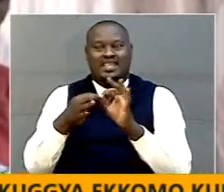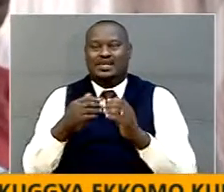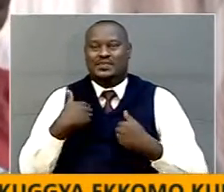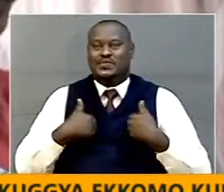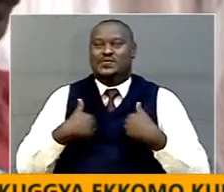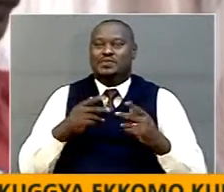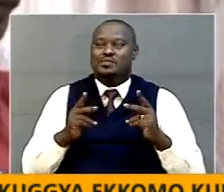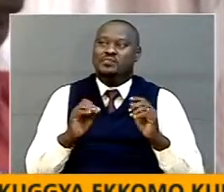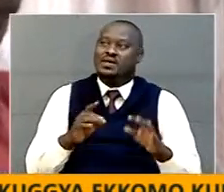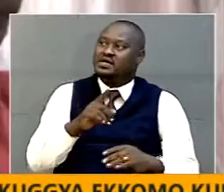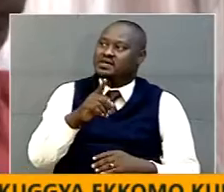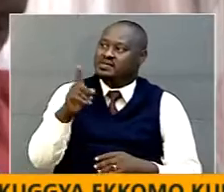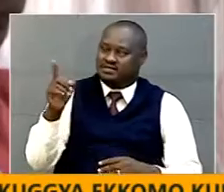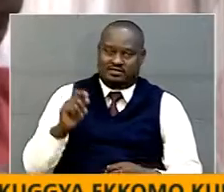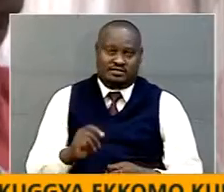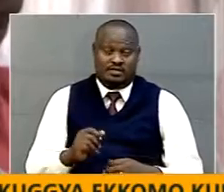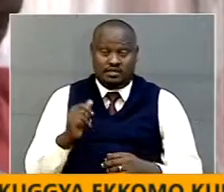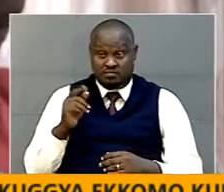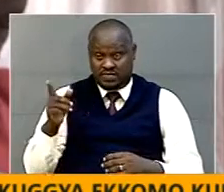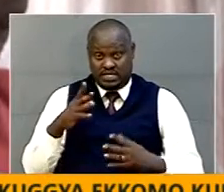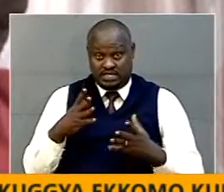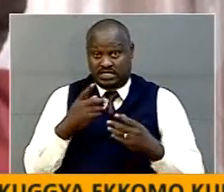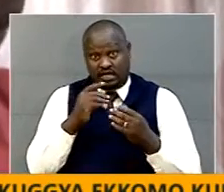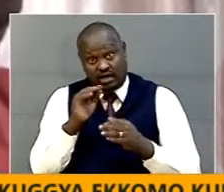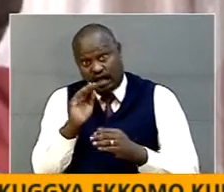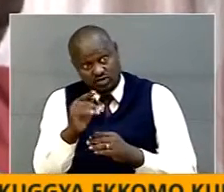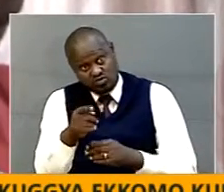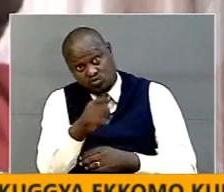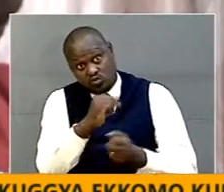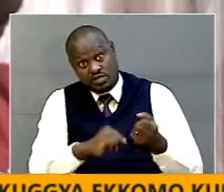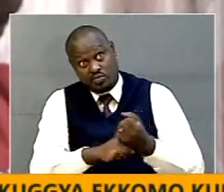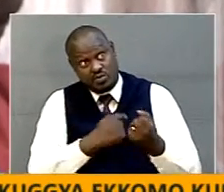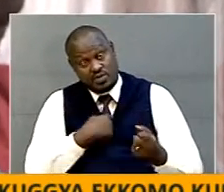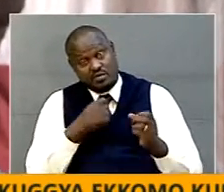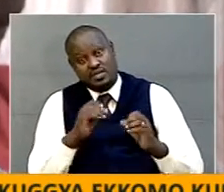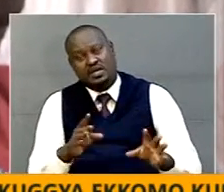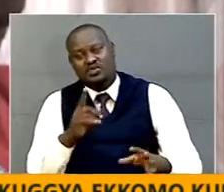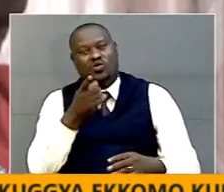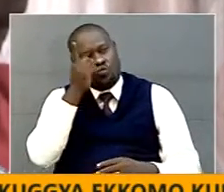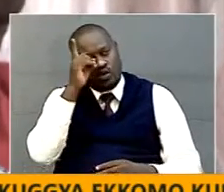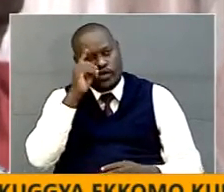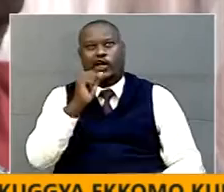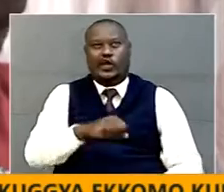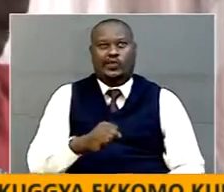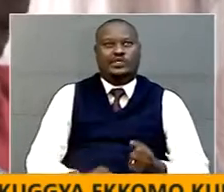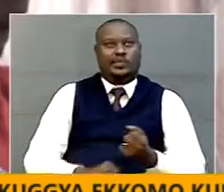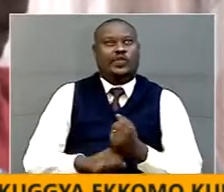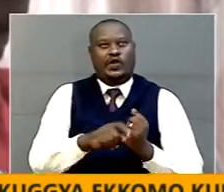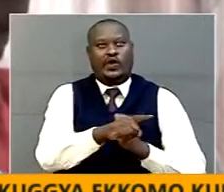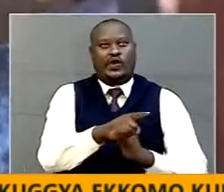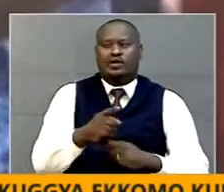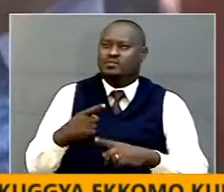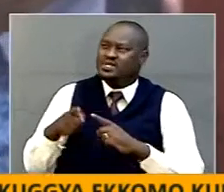don't give you my right to say yes on my behalf, who are you to say yes when I have said